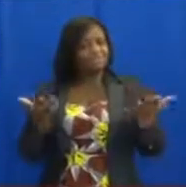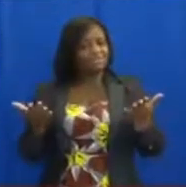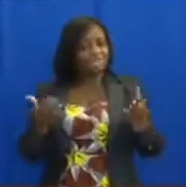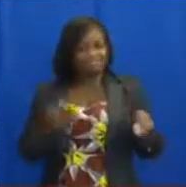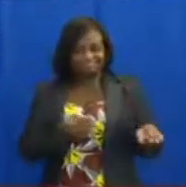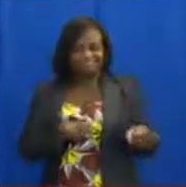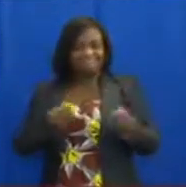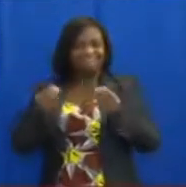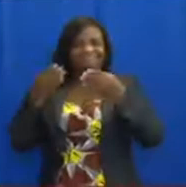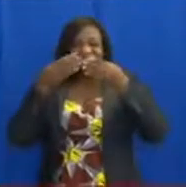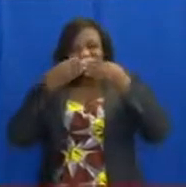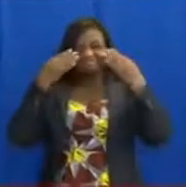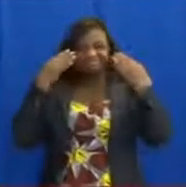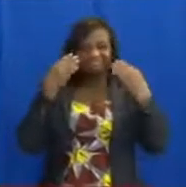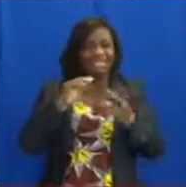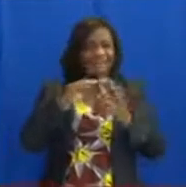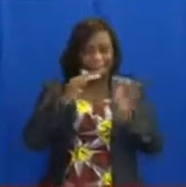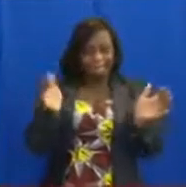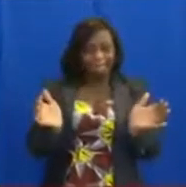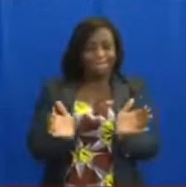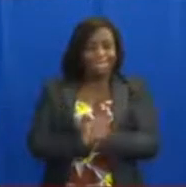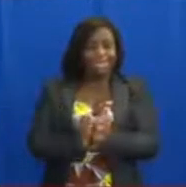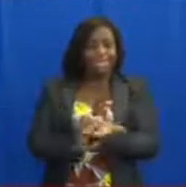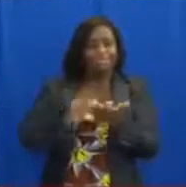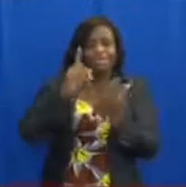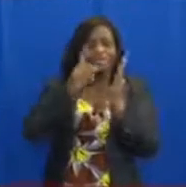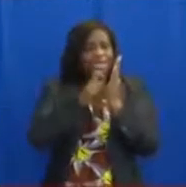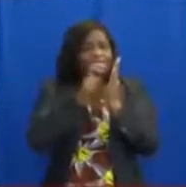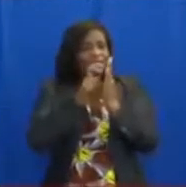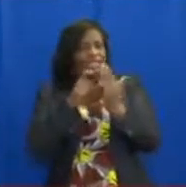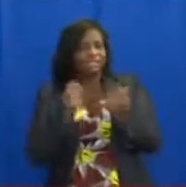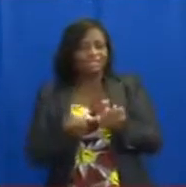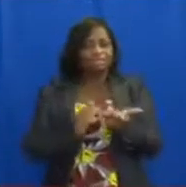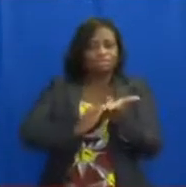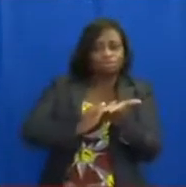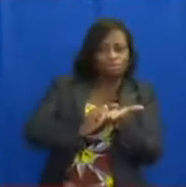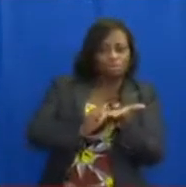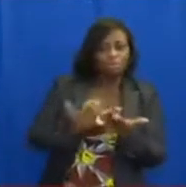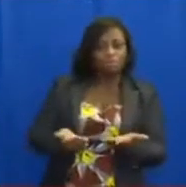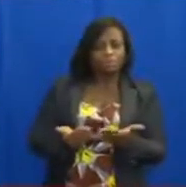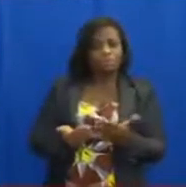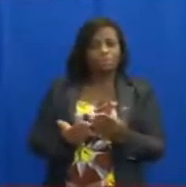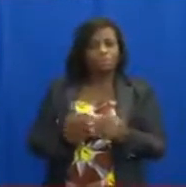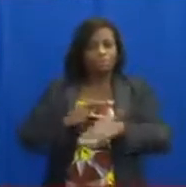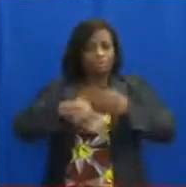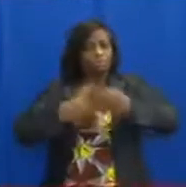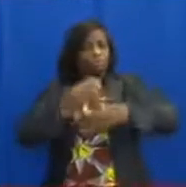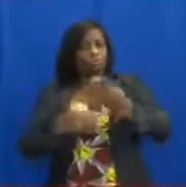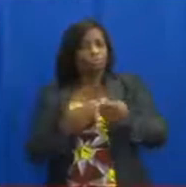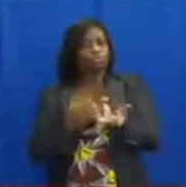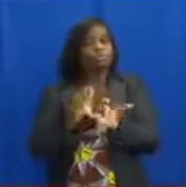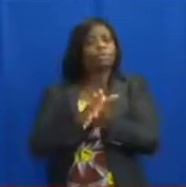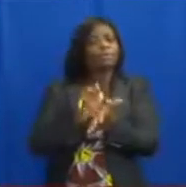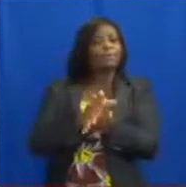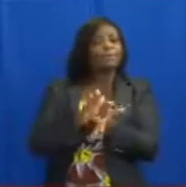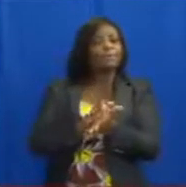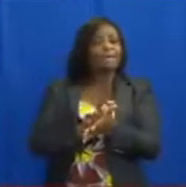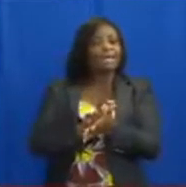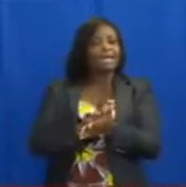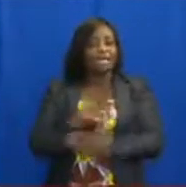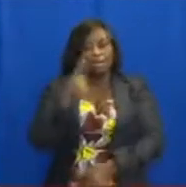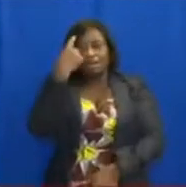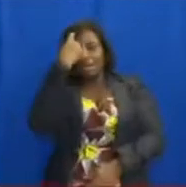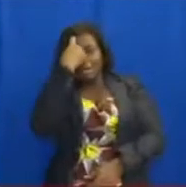will provide face masks, Veronica buckets, hand sanitizers, liquid soap, rolls of tissue paper,